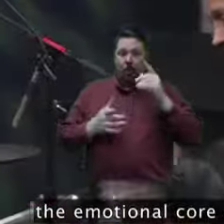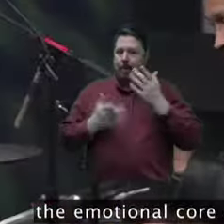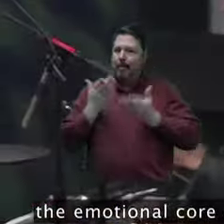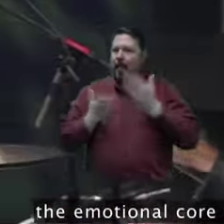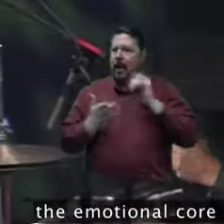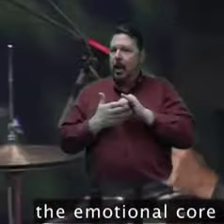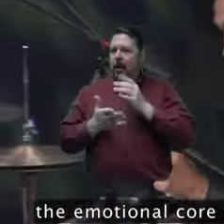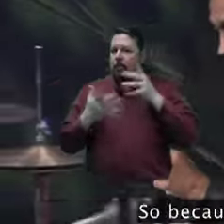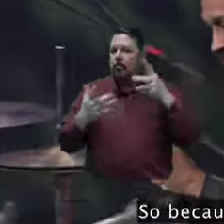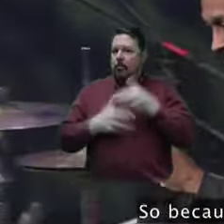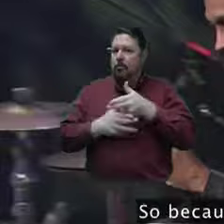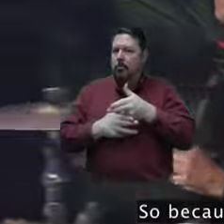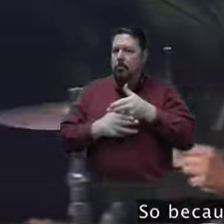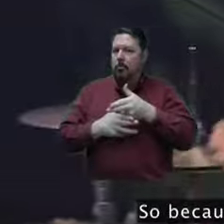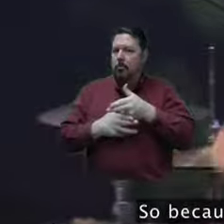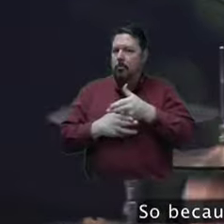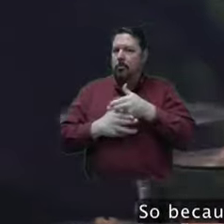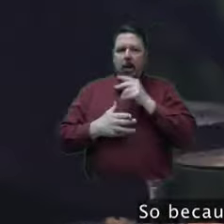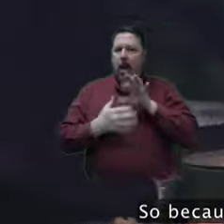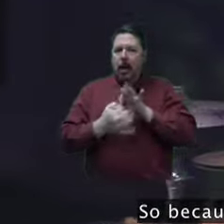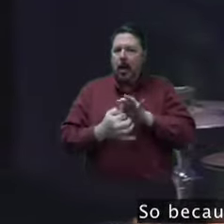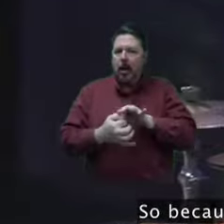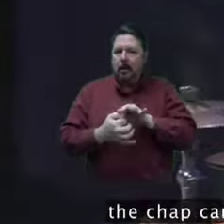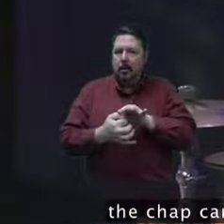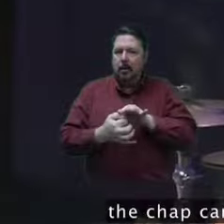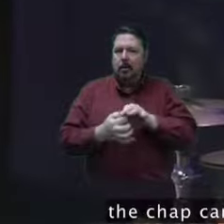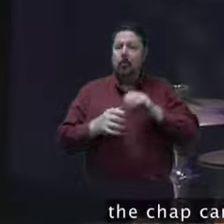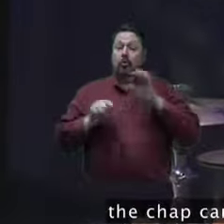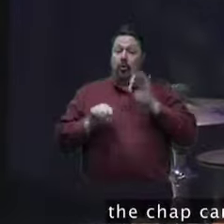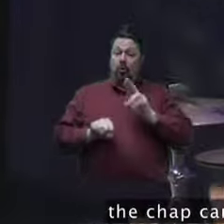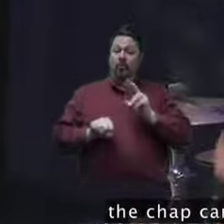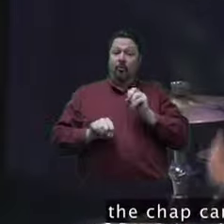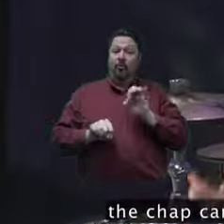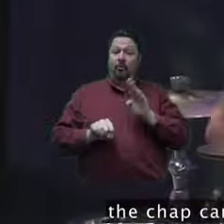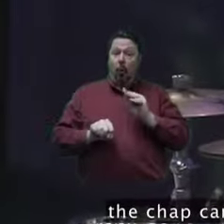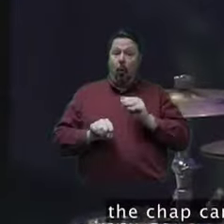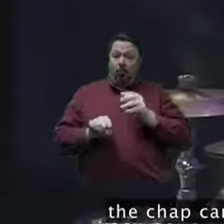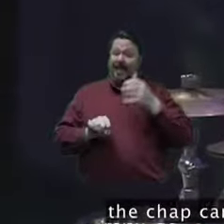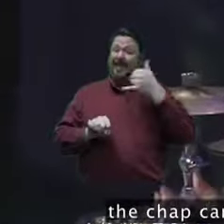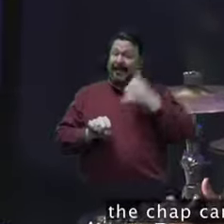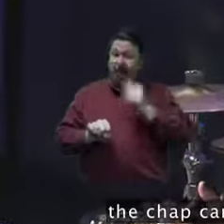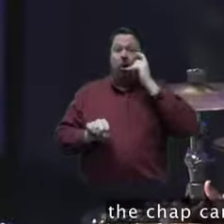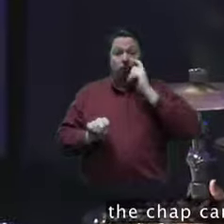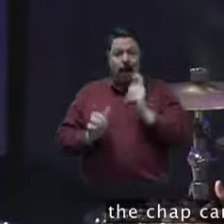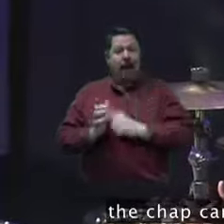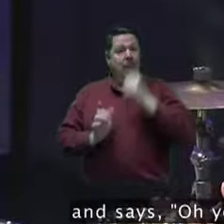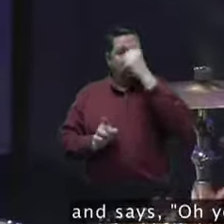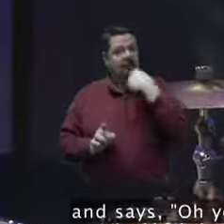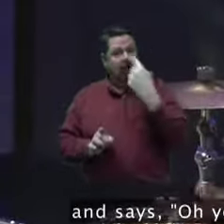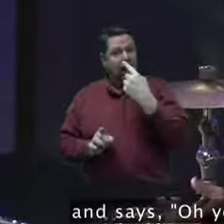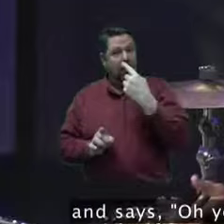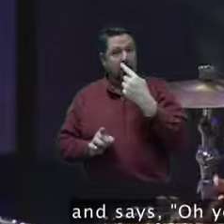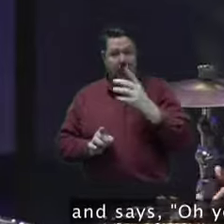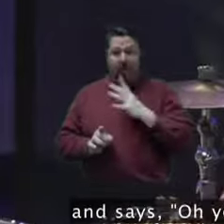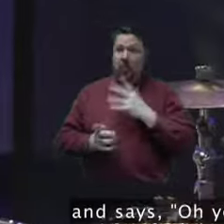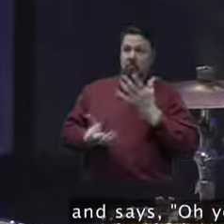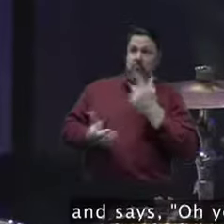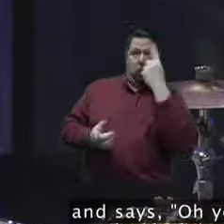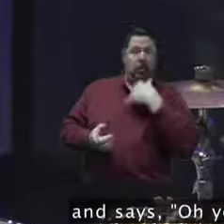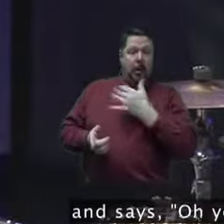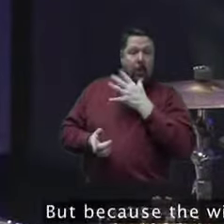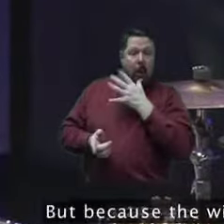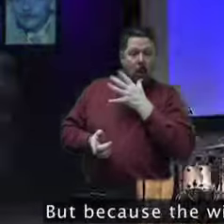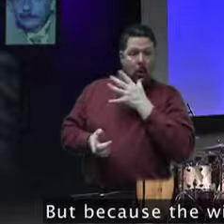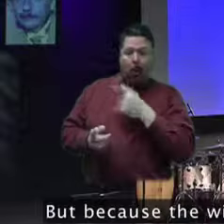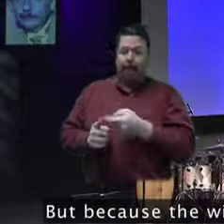brain is cut by the accident. So, because the fusiform is intact, the chap can still recognize his mother and says, oh, yeah, this looks like